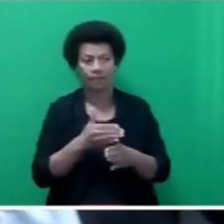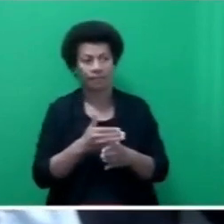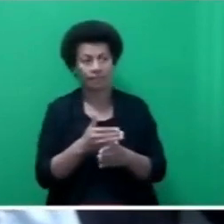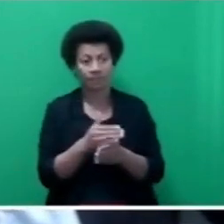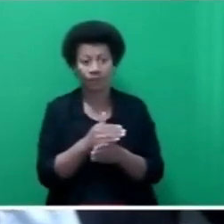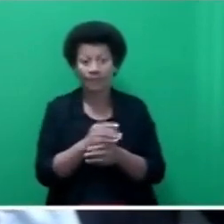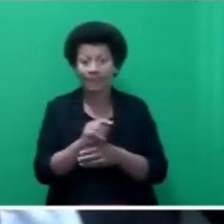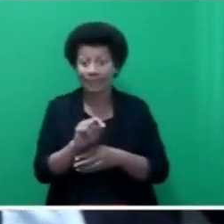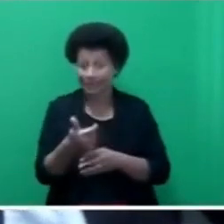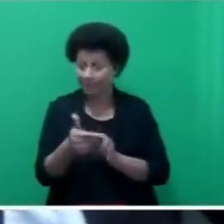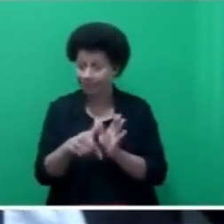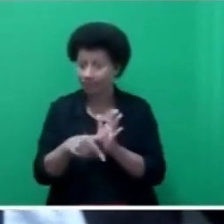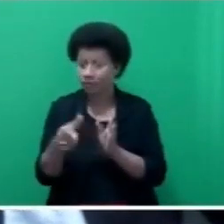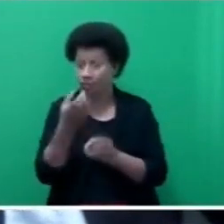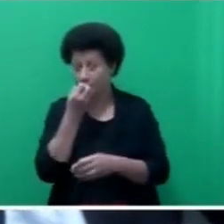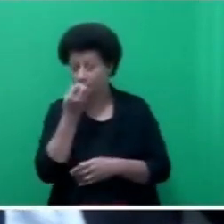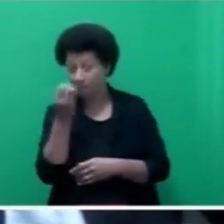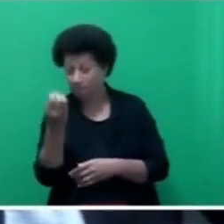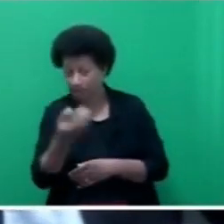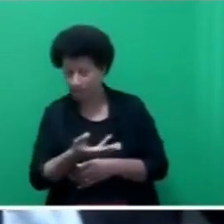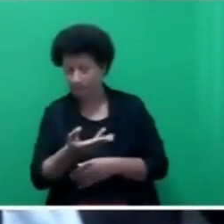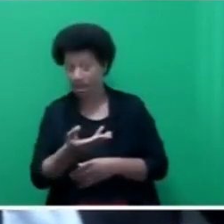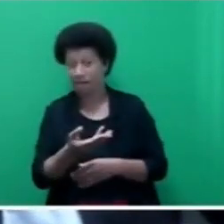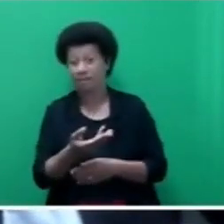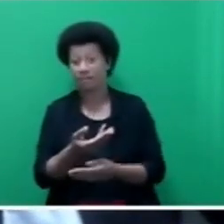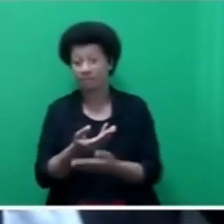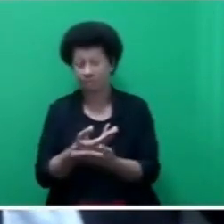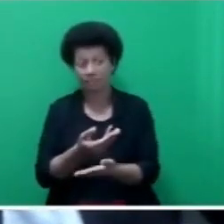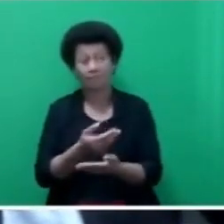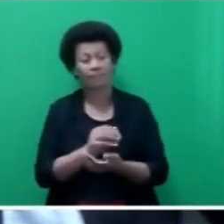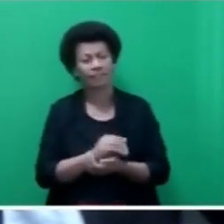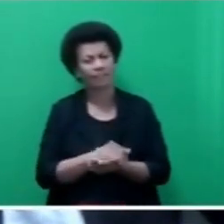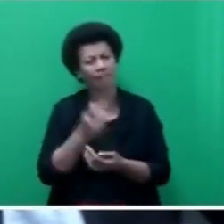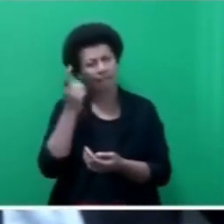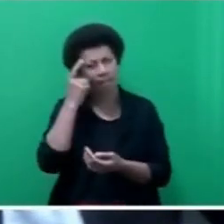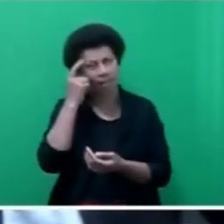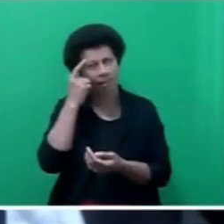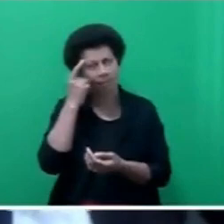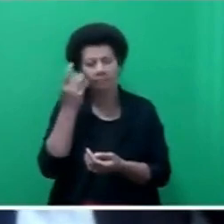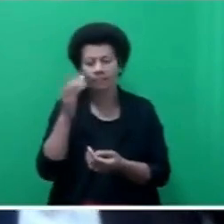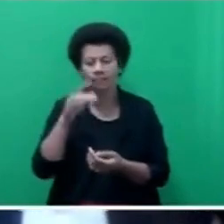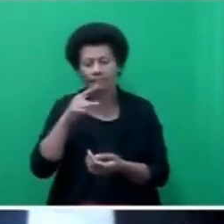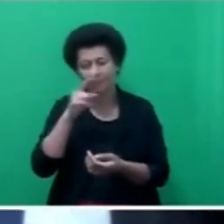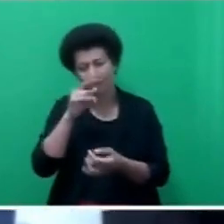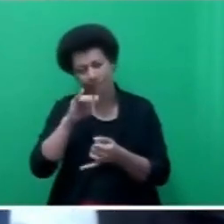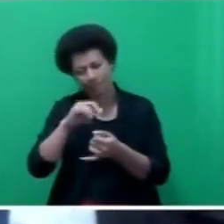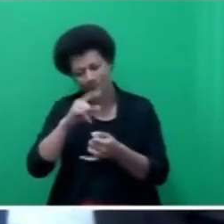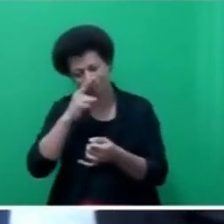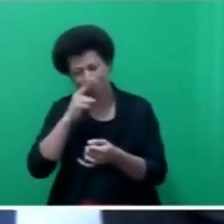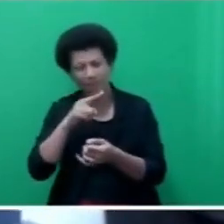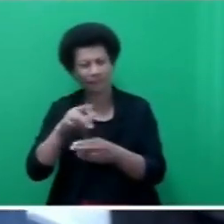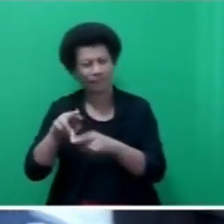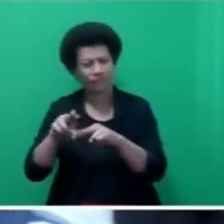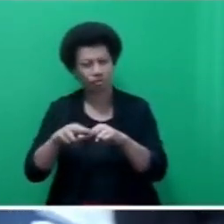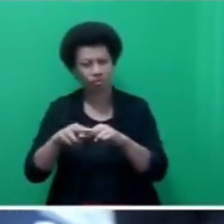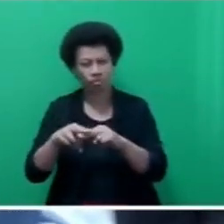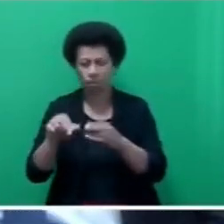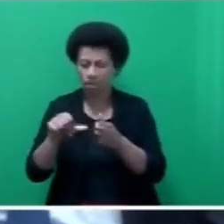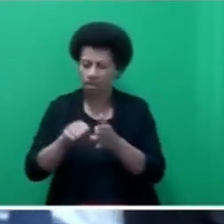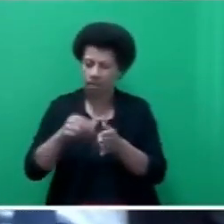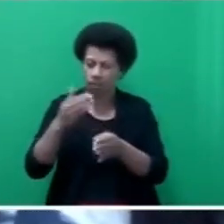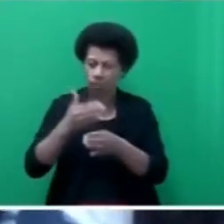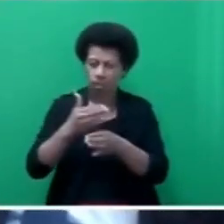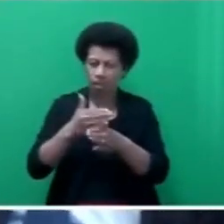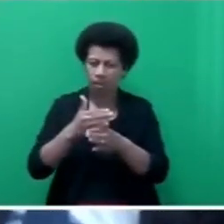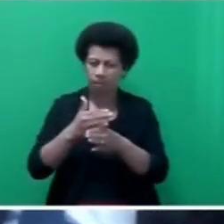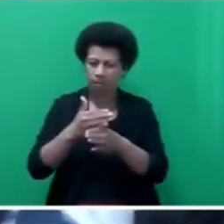you want to make a comment, think about the sons and daughters of Fiji who work very hard as frontliners